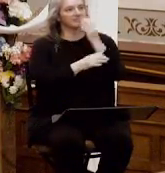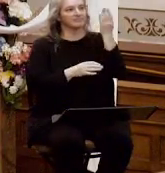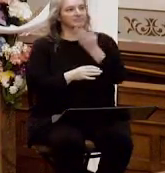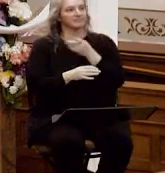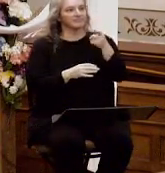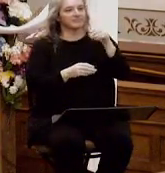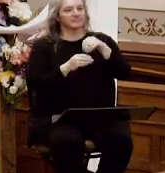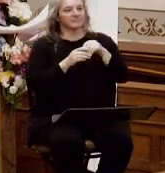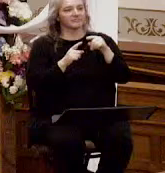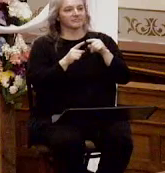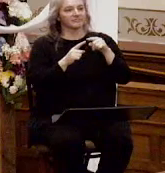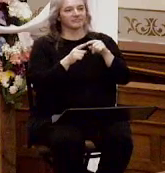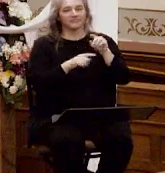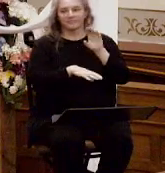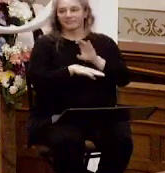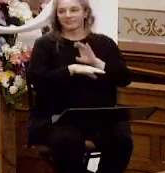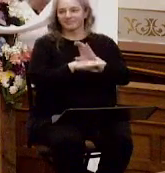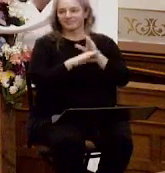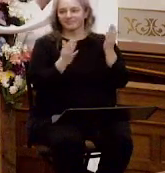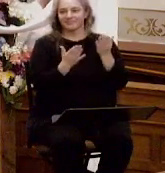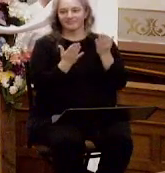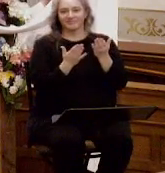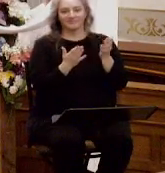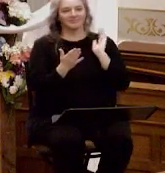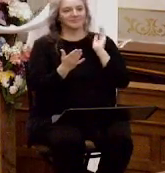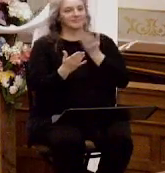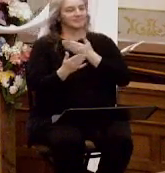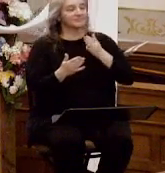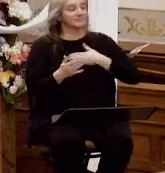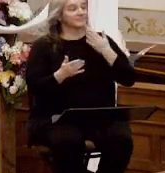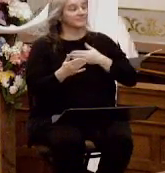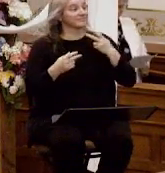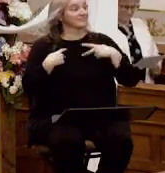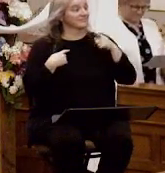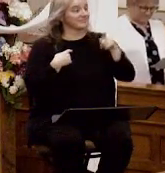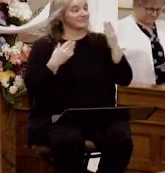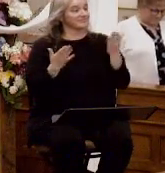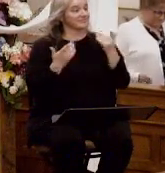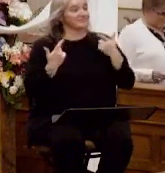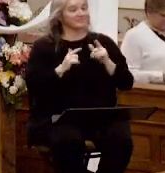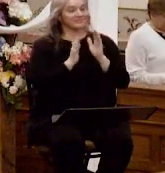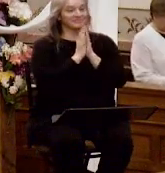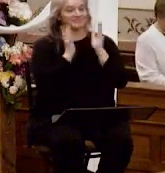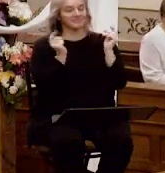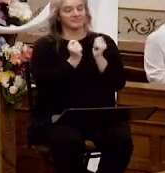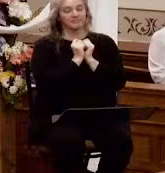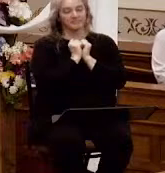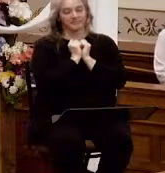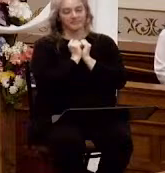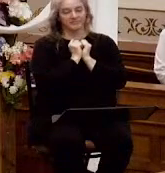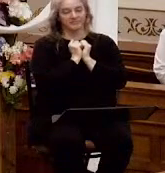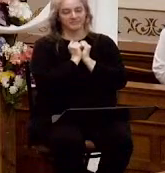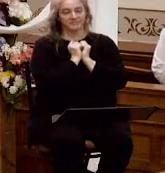our local church here. We are glad to have you here. Let us pray together.